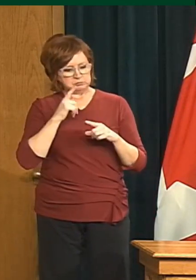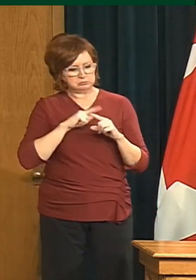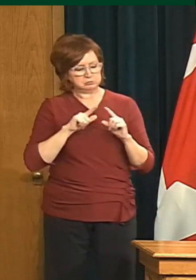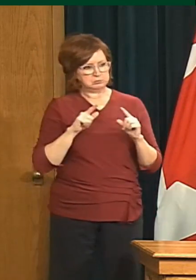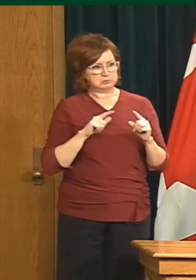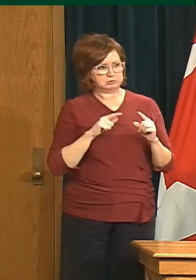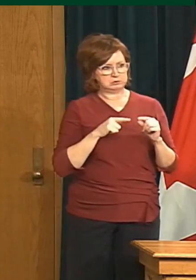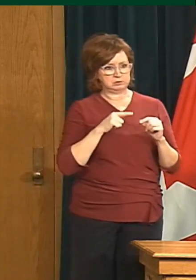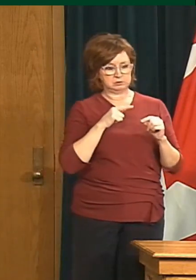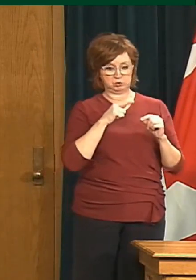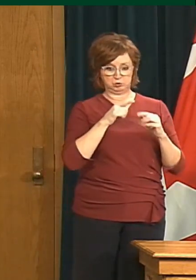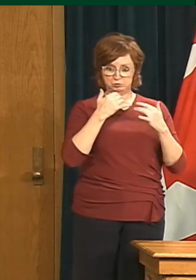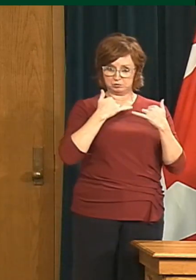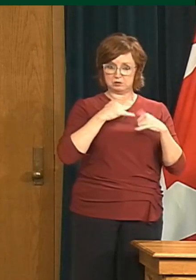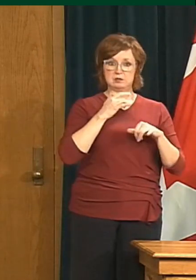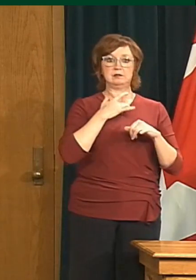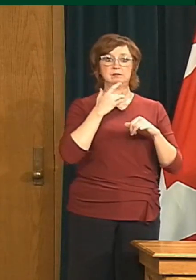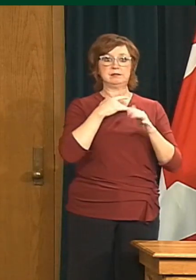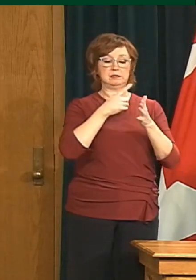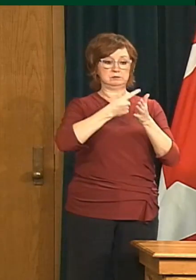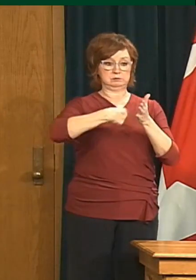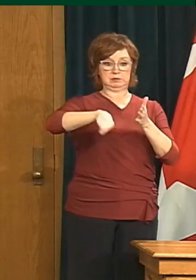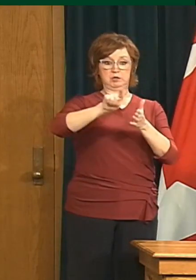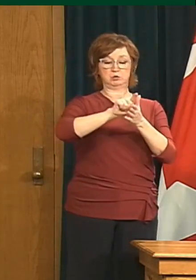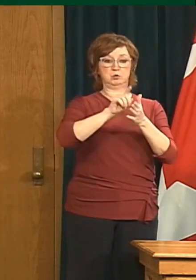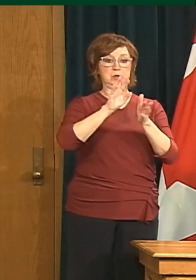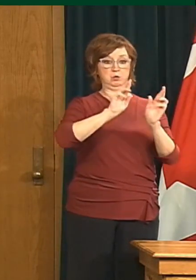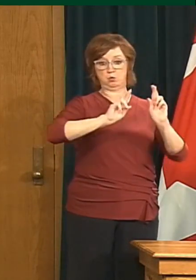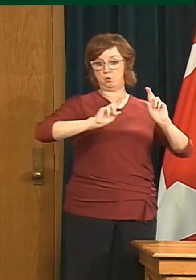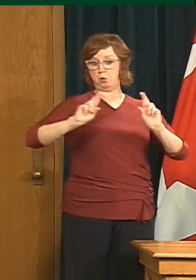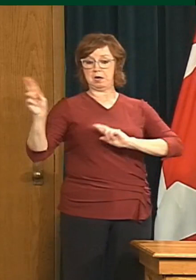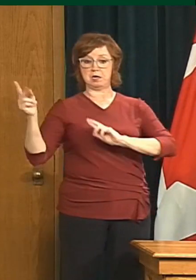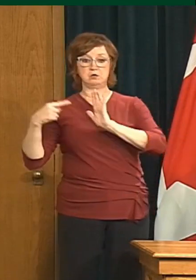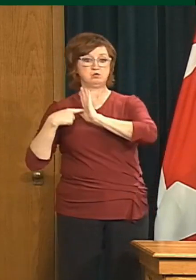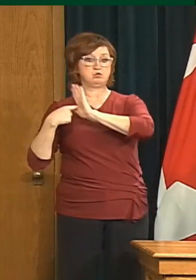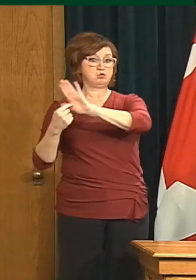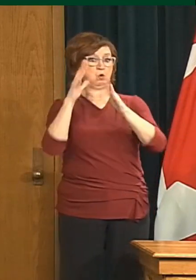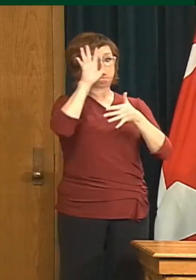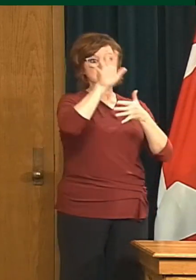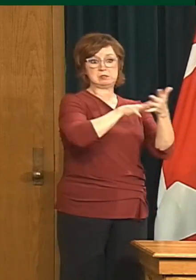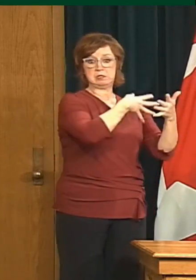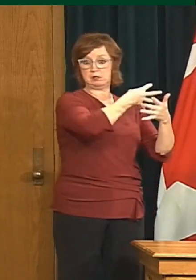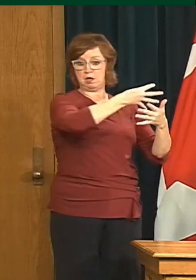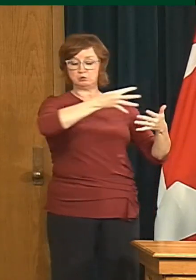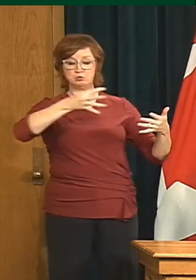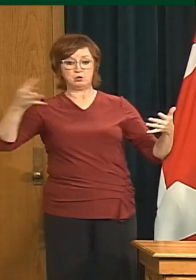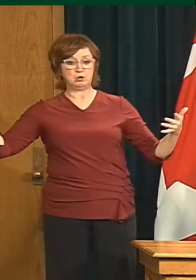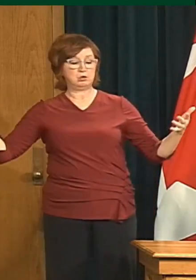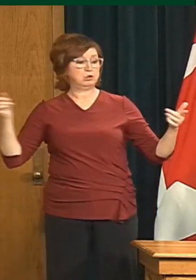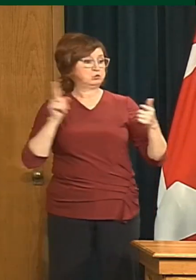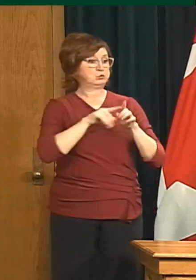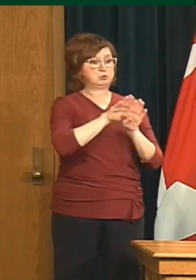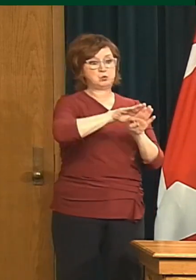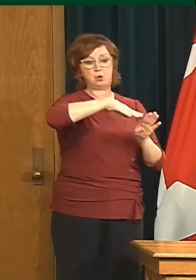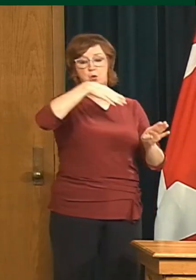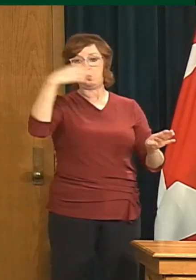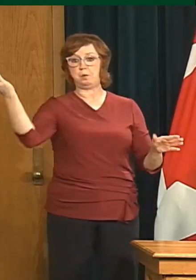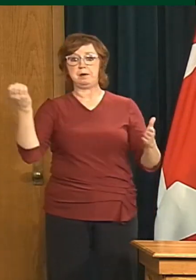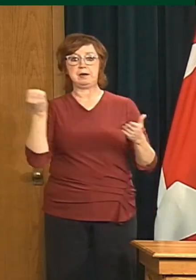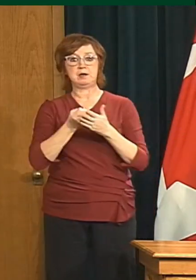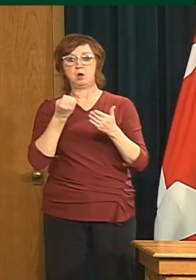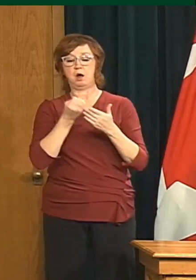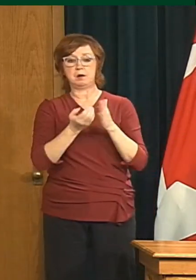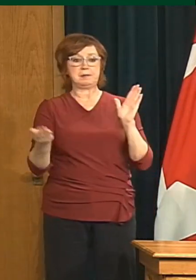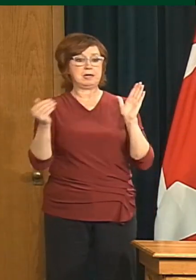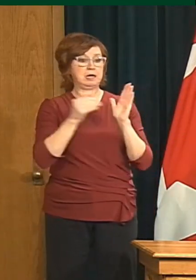the Reopen Saskatchewan plan next week? And what will be the likely time frame for actually reopening the economy? Not just